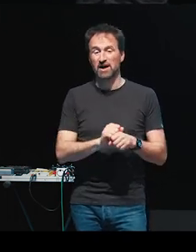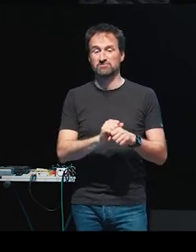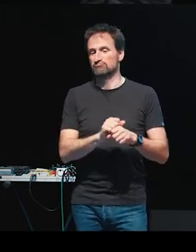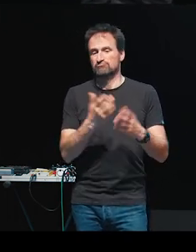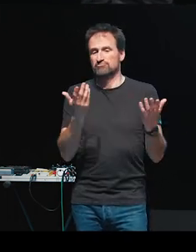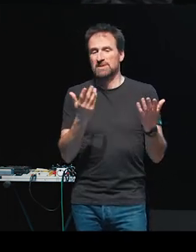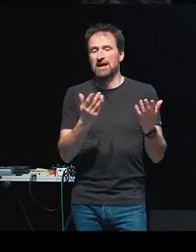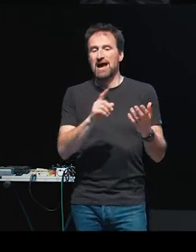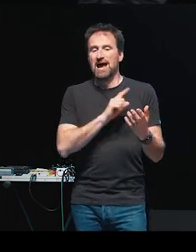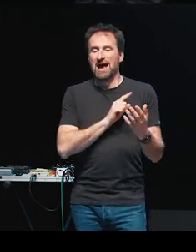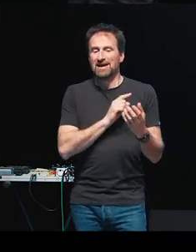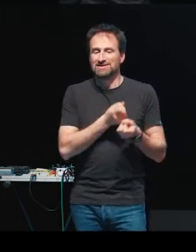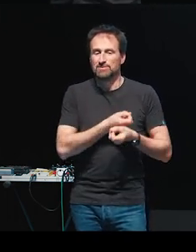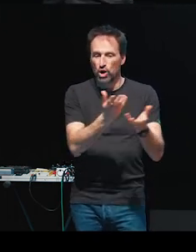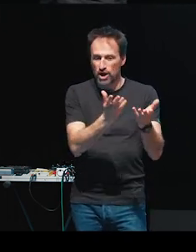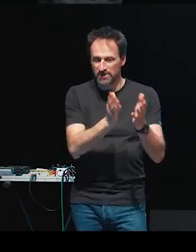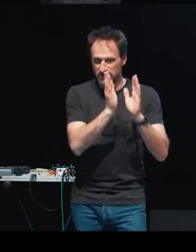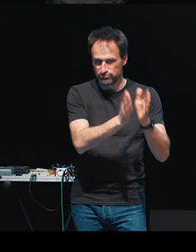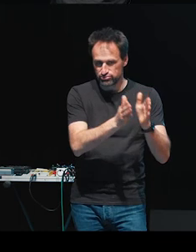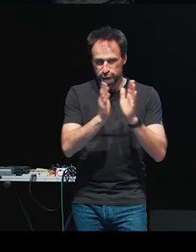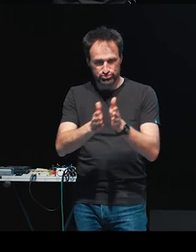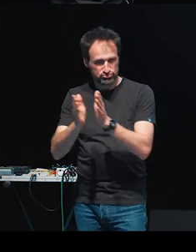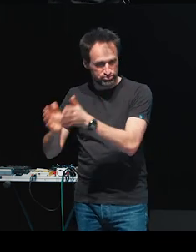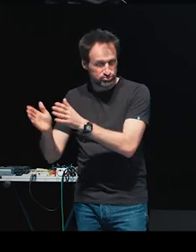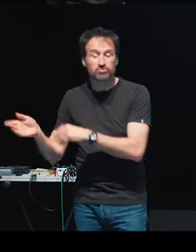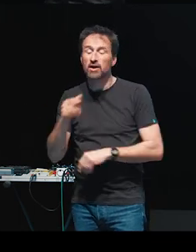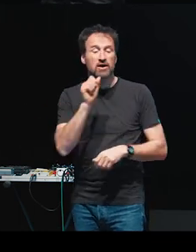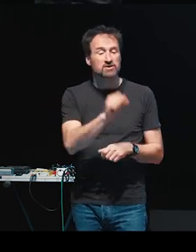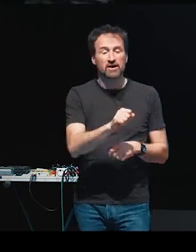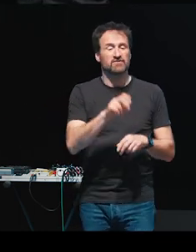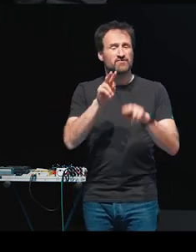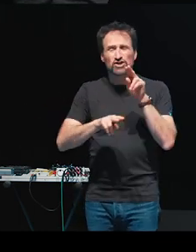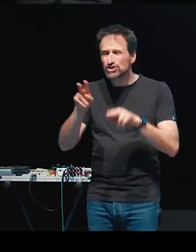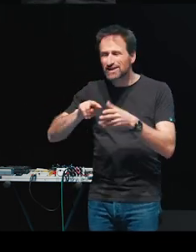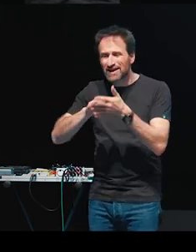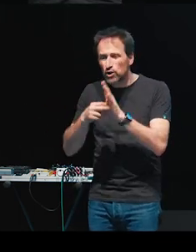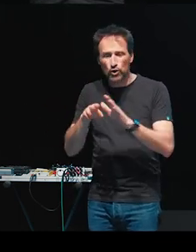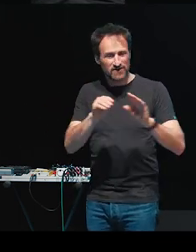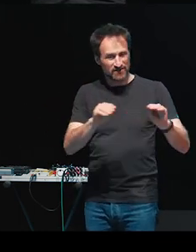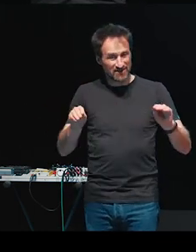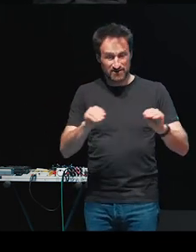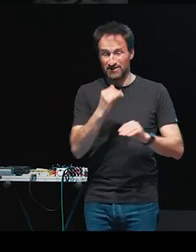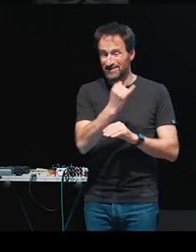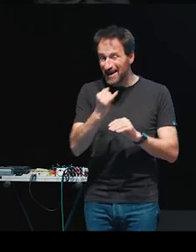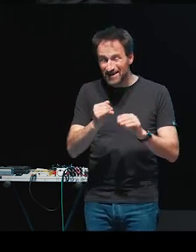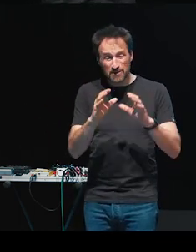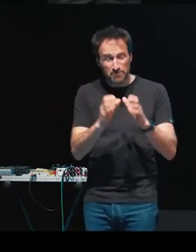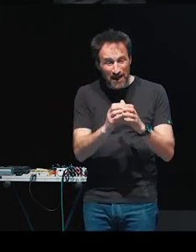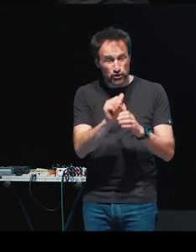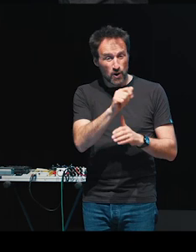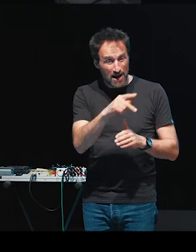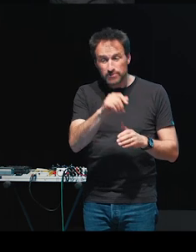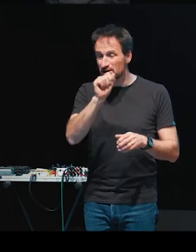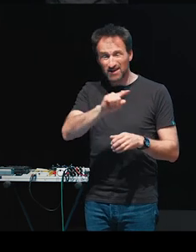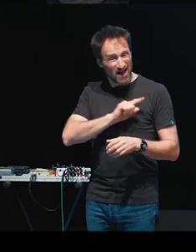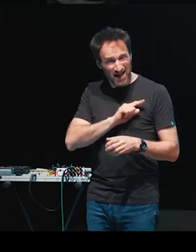can also use different technologies. Each of those micro apps can have its own technology stack,